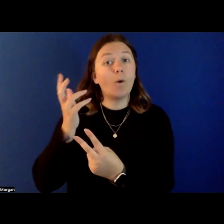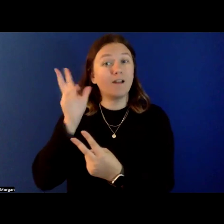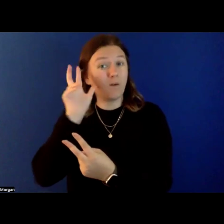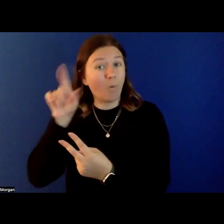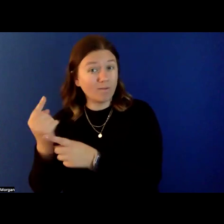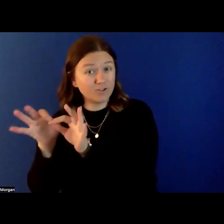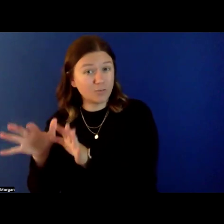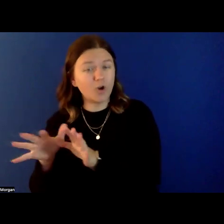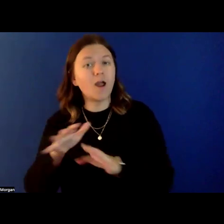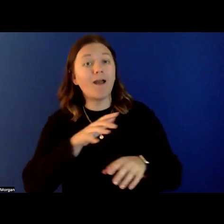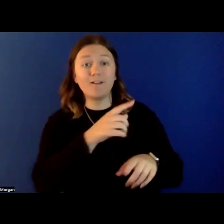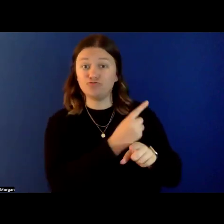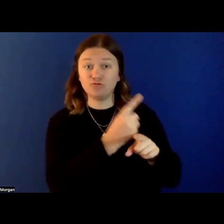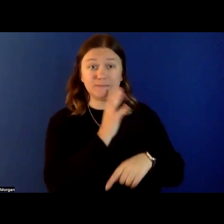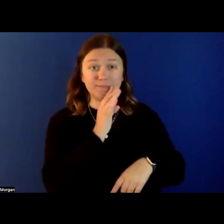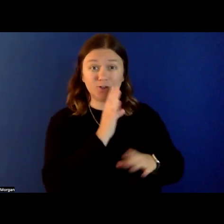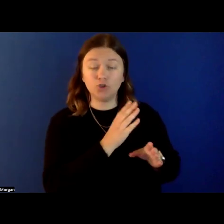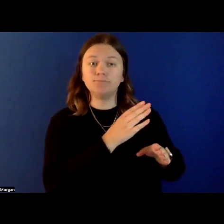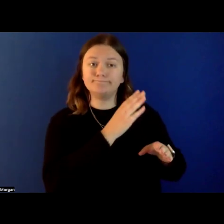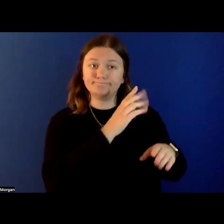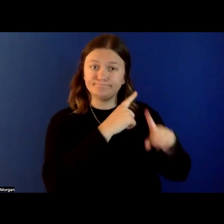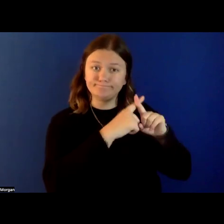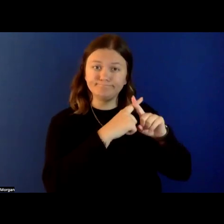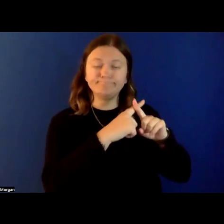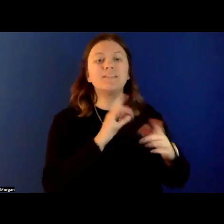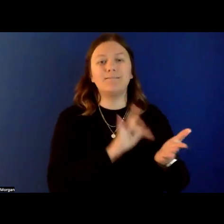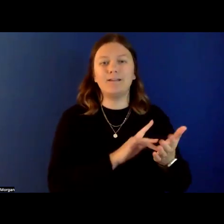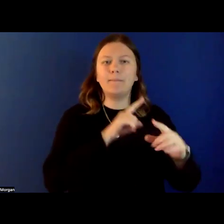speaker, be sure to click Mute Original Audio.